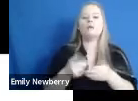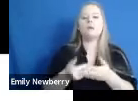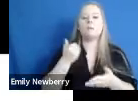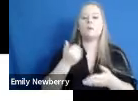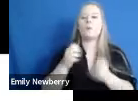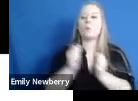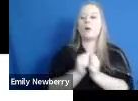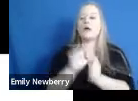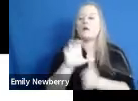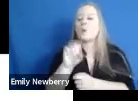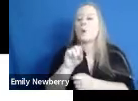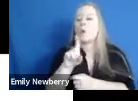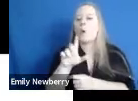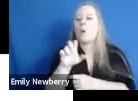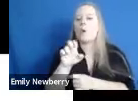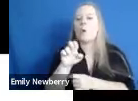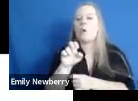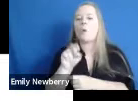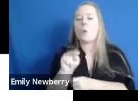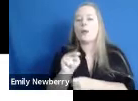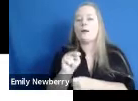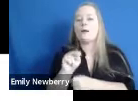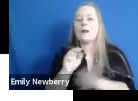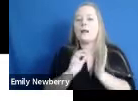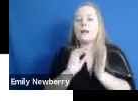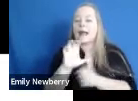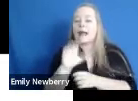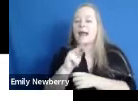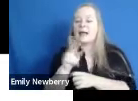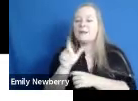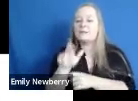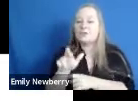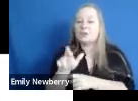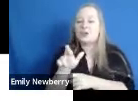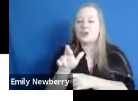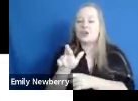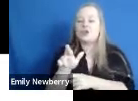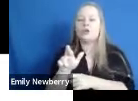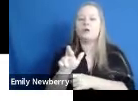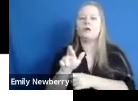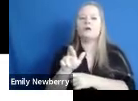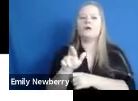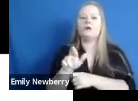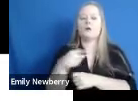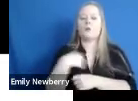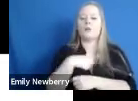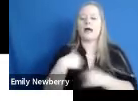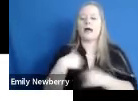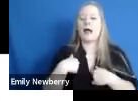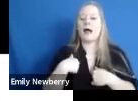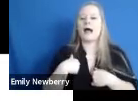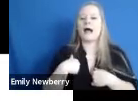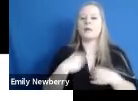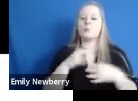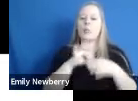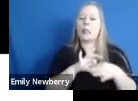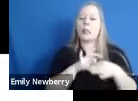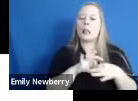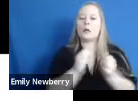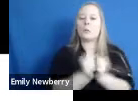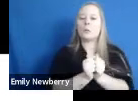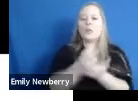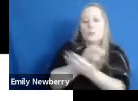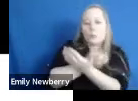cancer. We had an individual that was based here and we have these periodic relationships with graduate students. So they